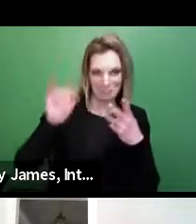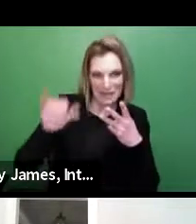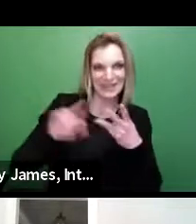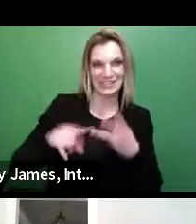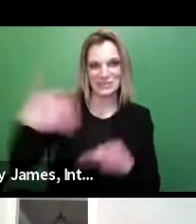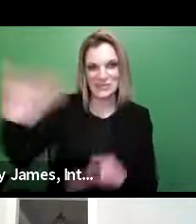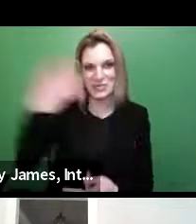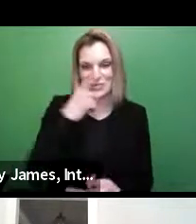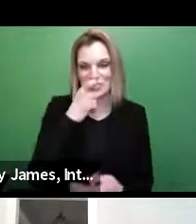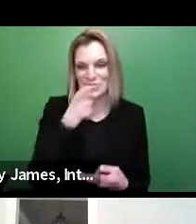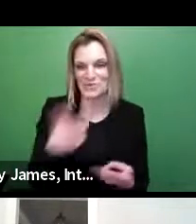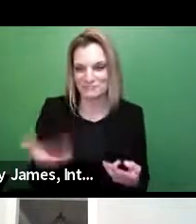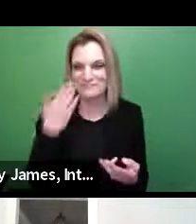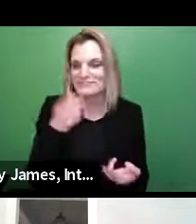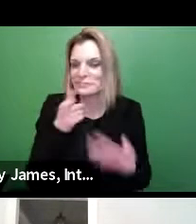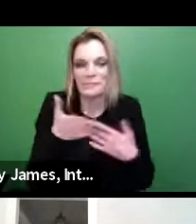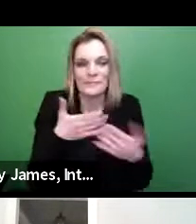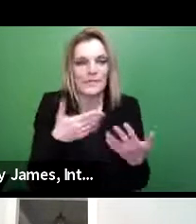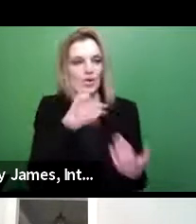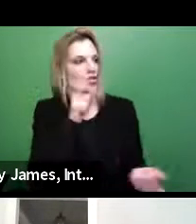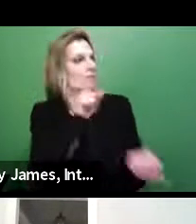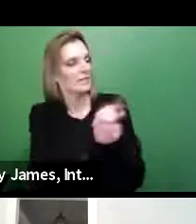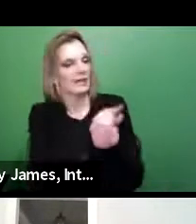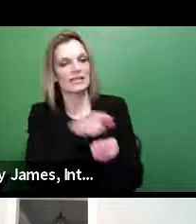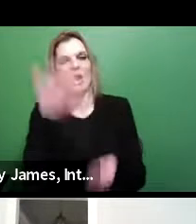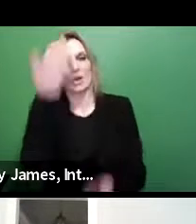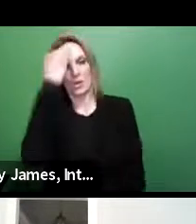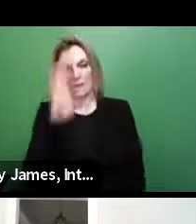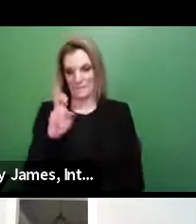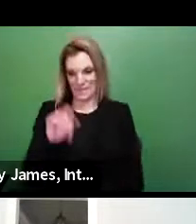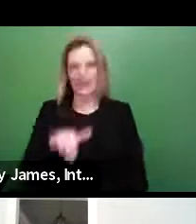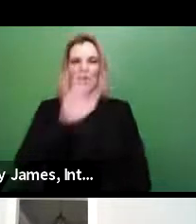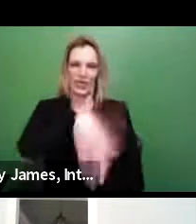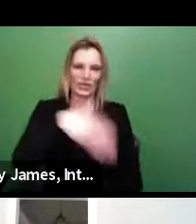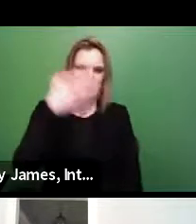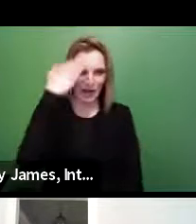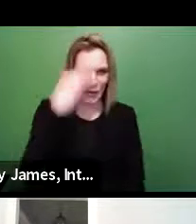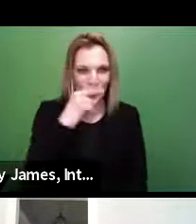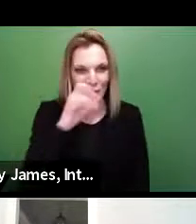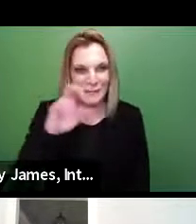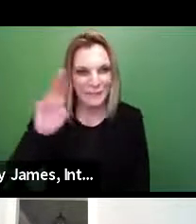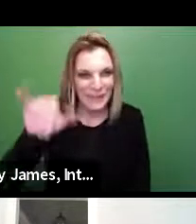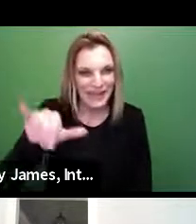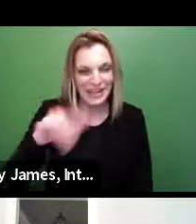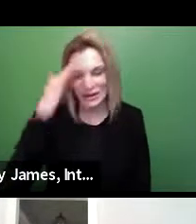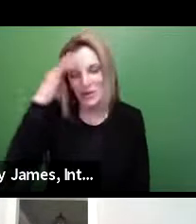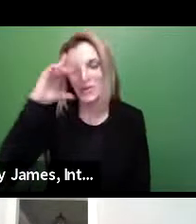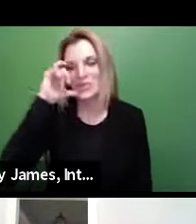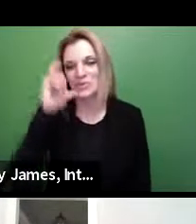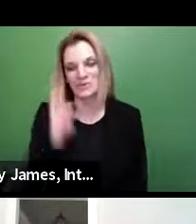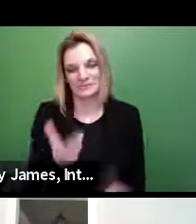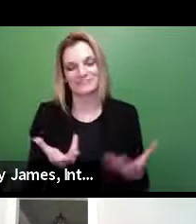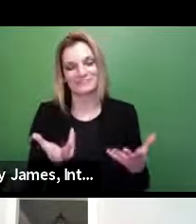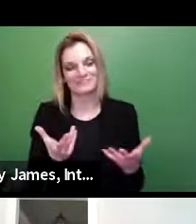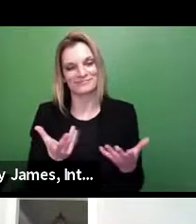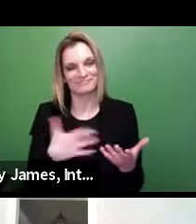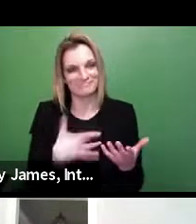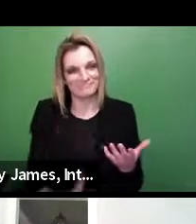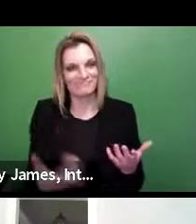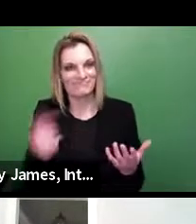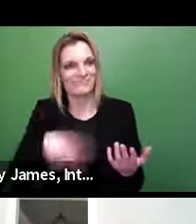Benny, it doesn't matter who you are talking to. They know exactly who you are talking about. So yes, he's in very, very good company.